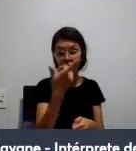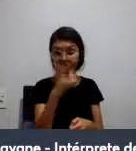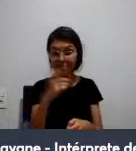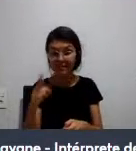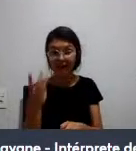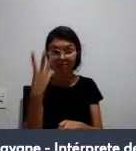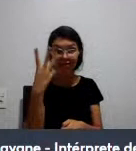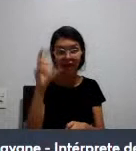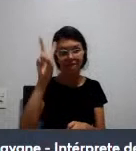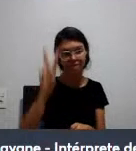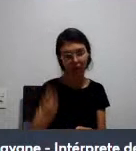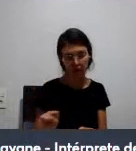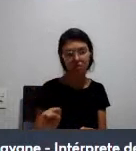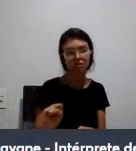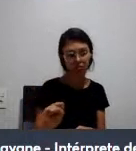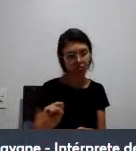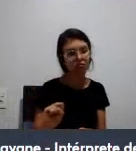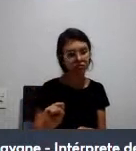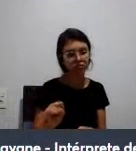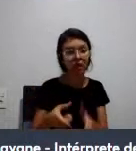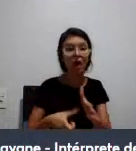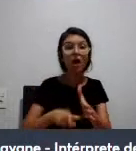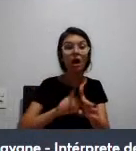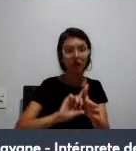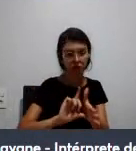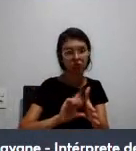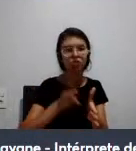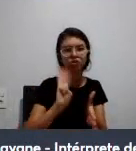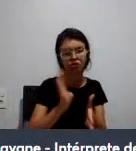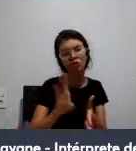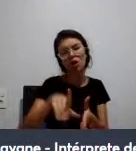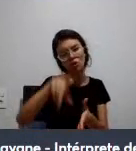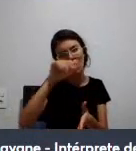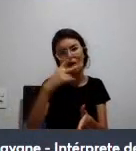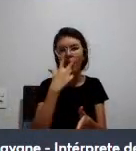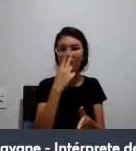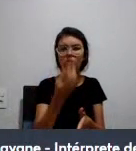vezes antes de se dar por satisfeito.